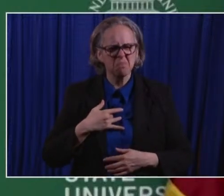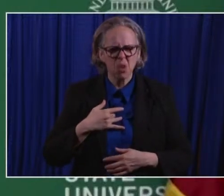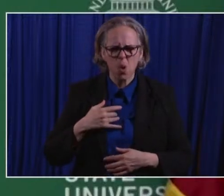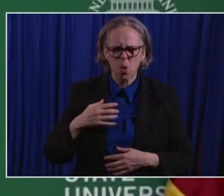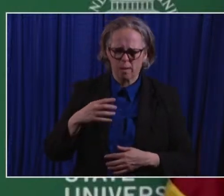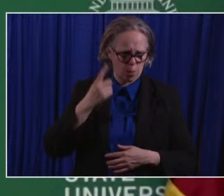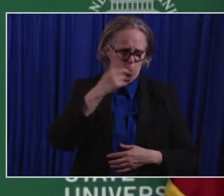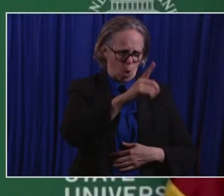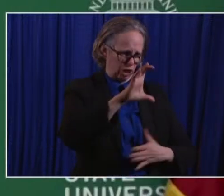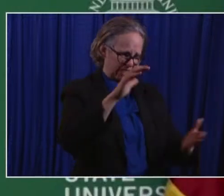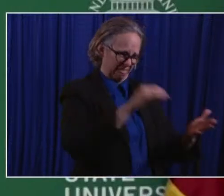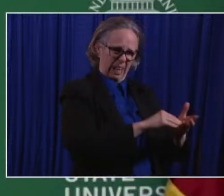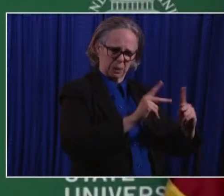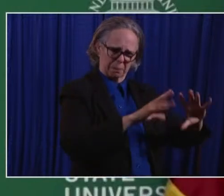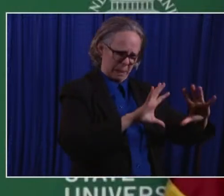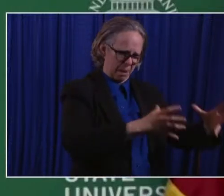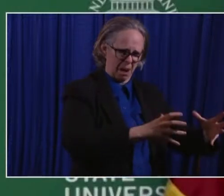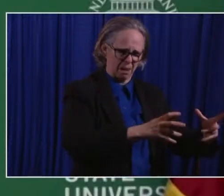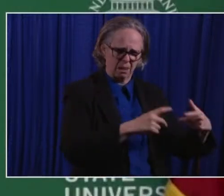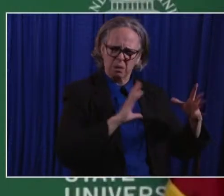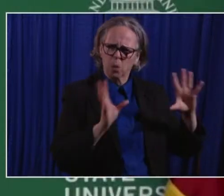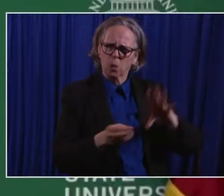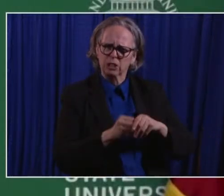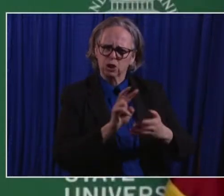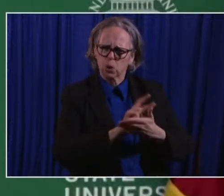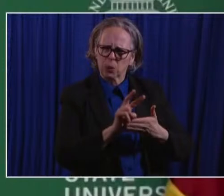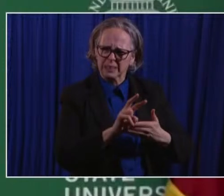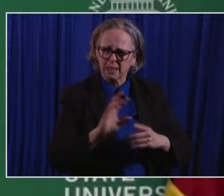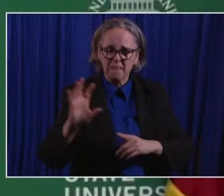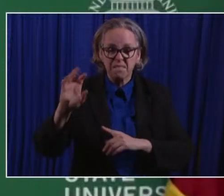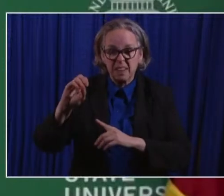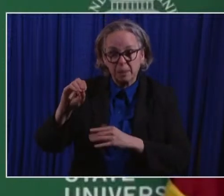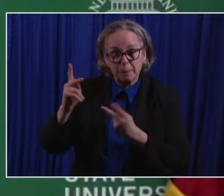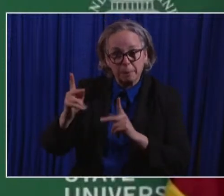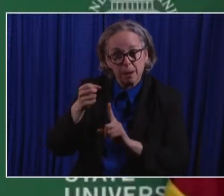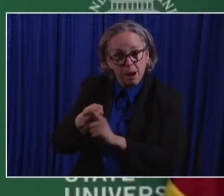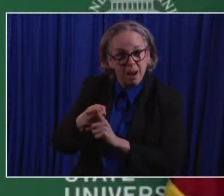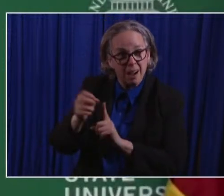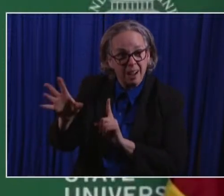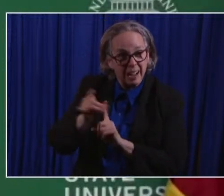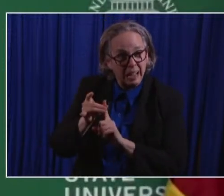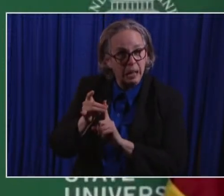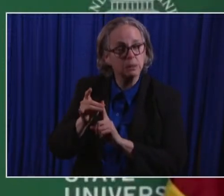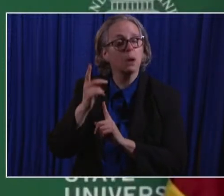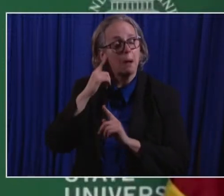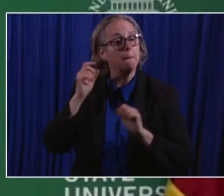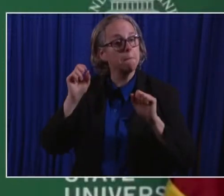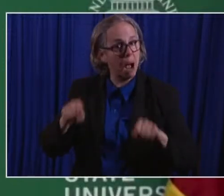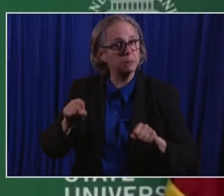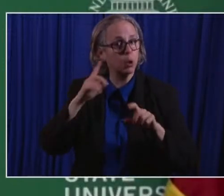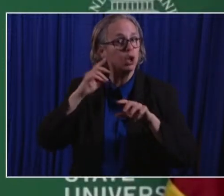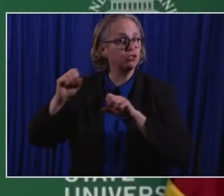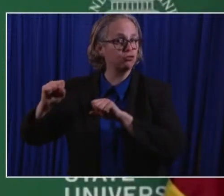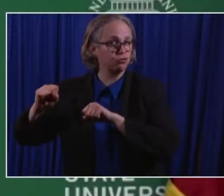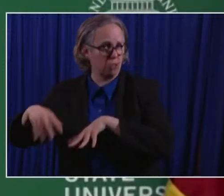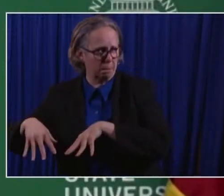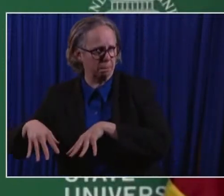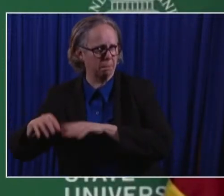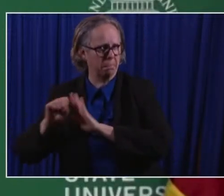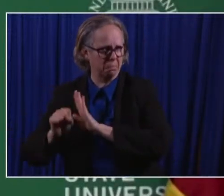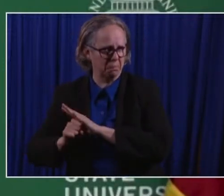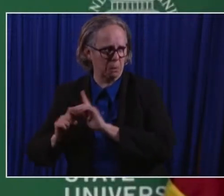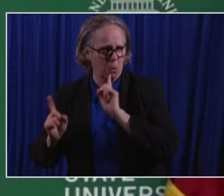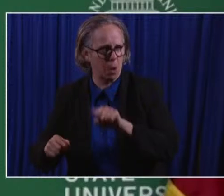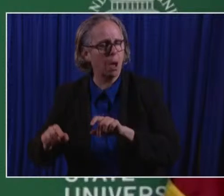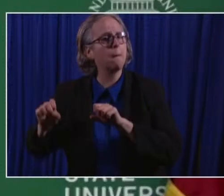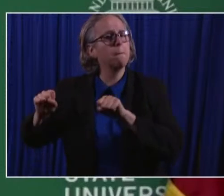I still believe it is doable. But we certainly will continuing to kind of examine, what would be the